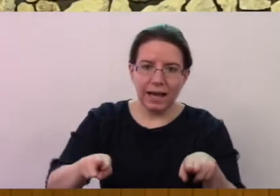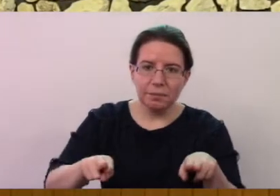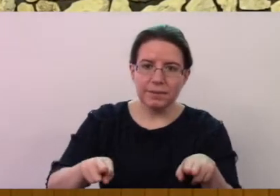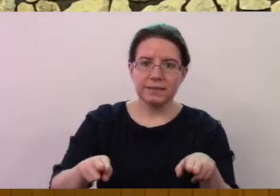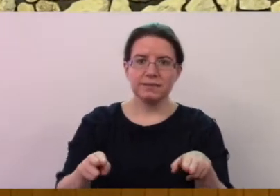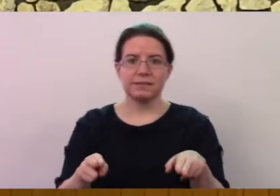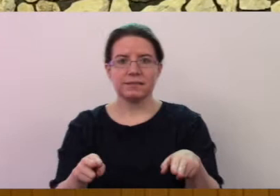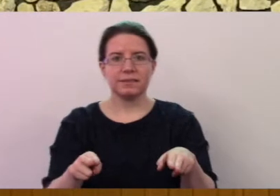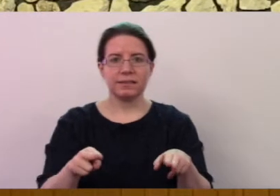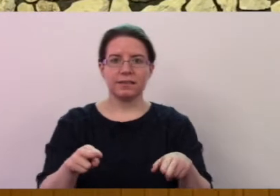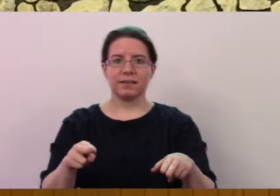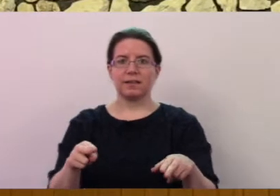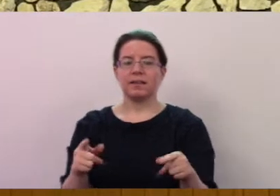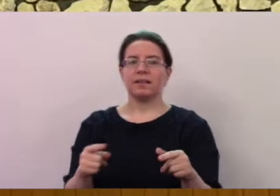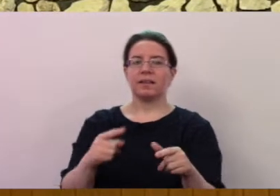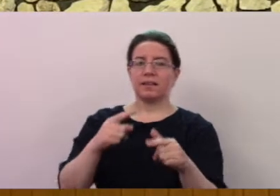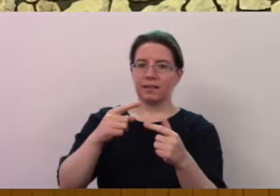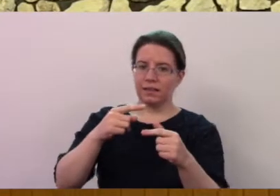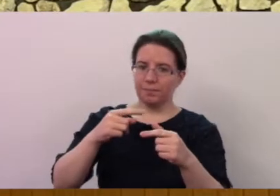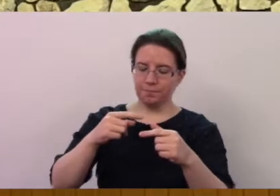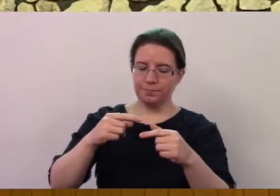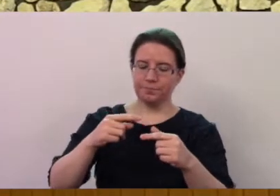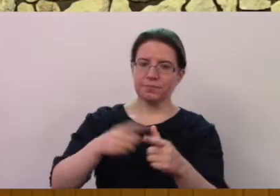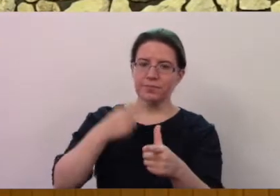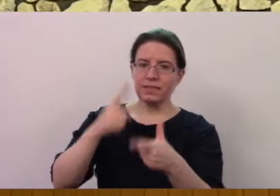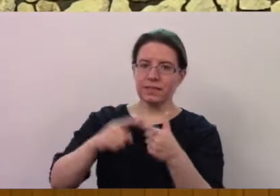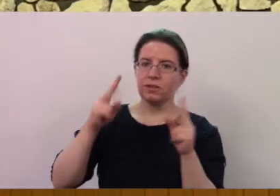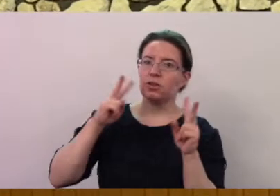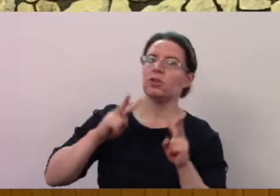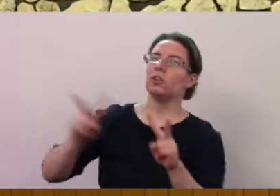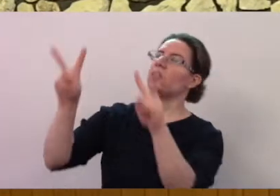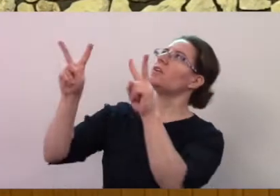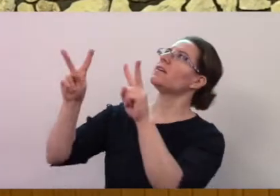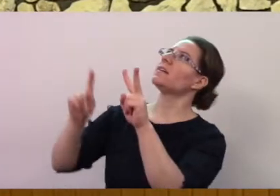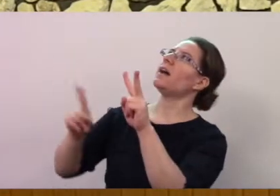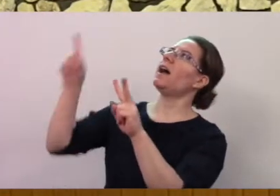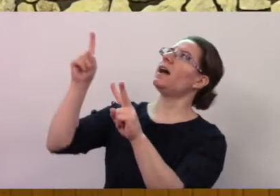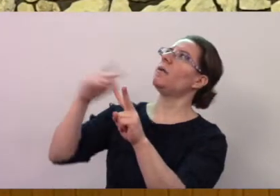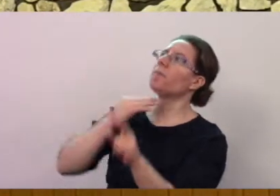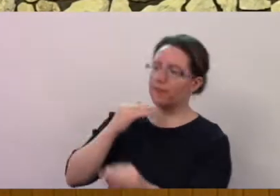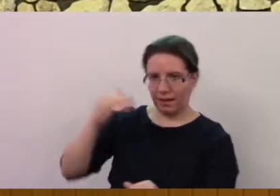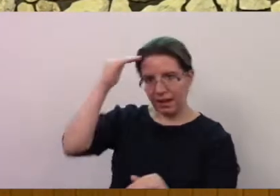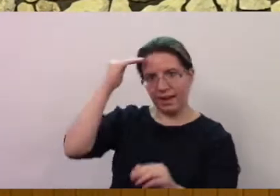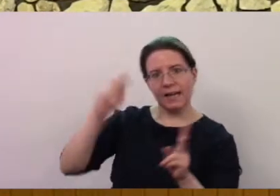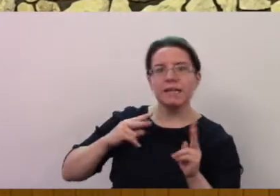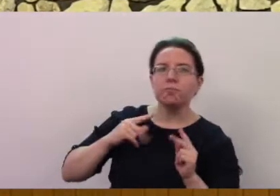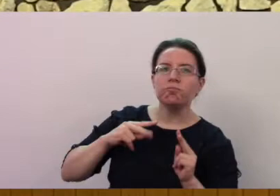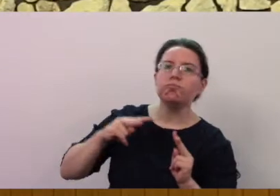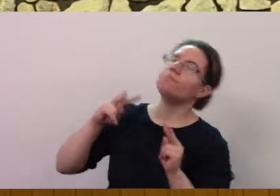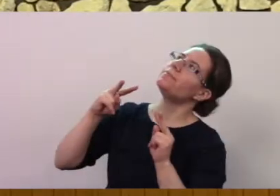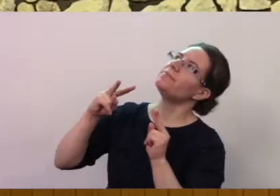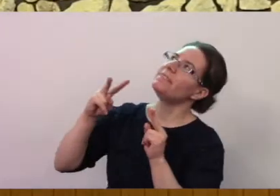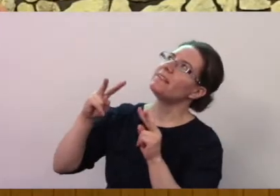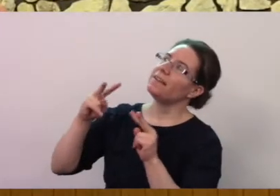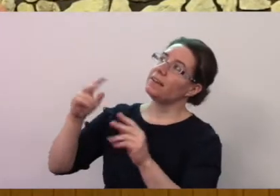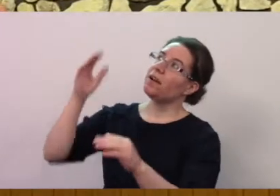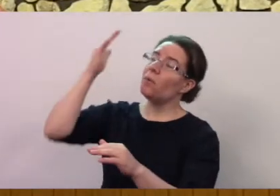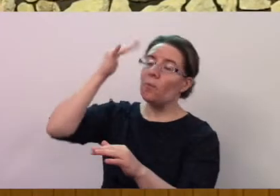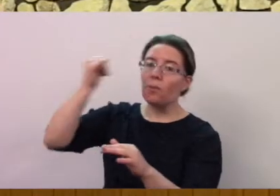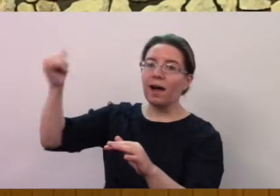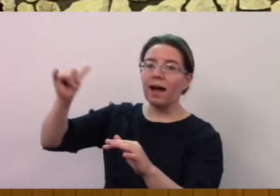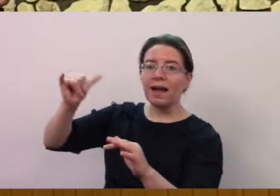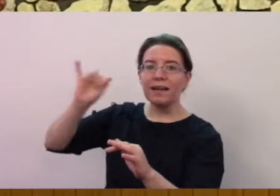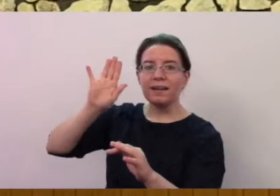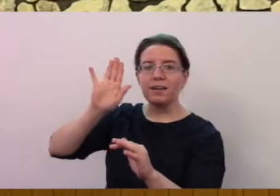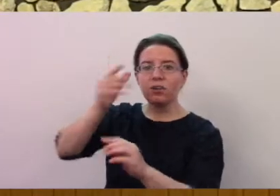begin to occur, look up, lift up your heads. Because because your redemption or your